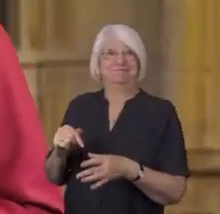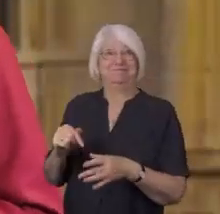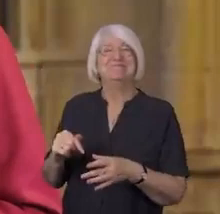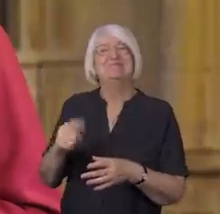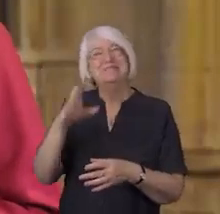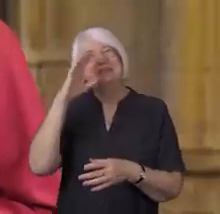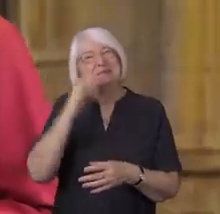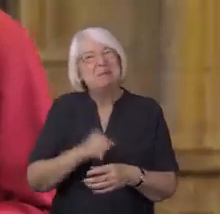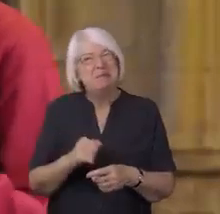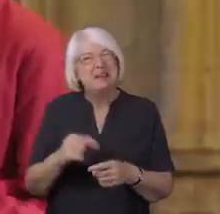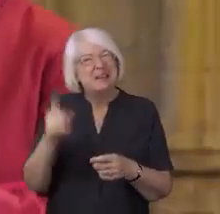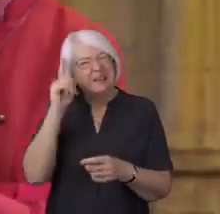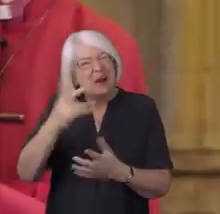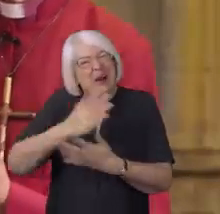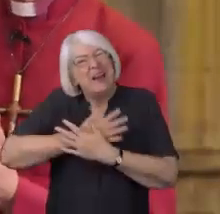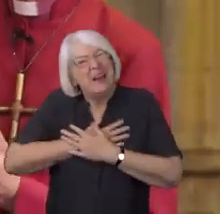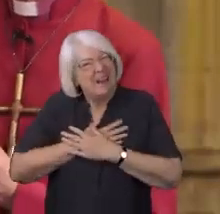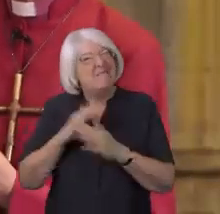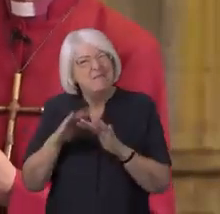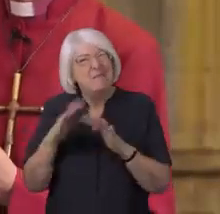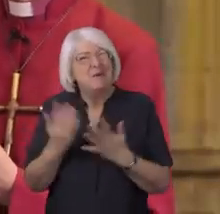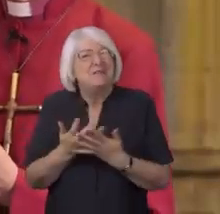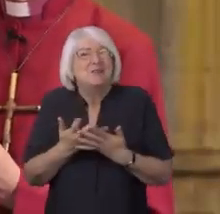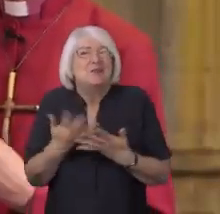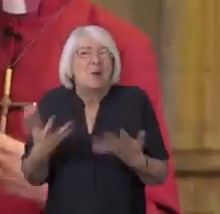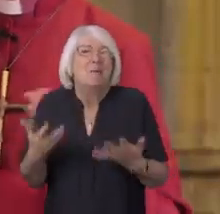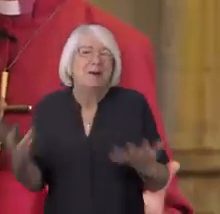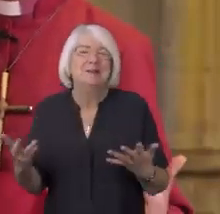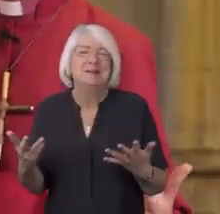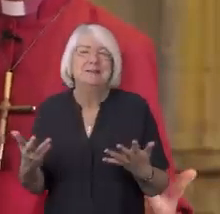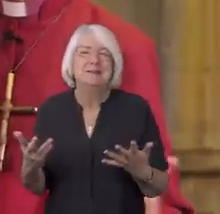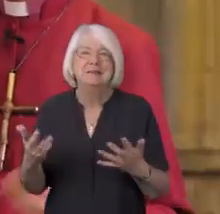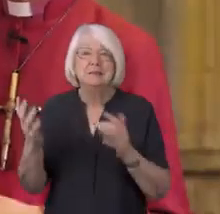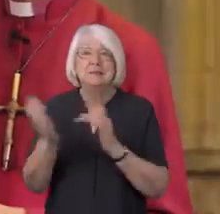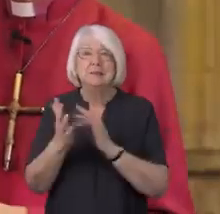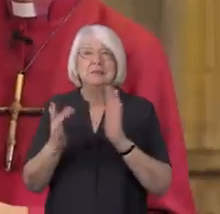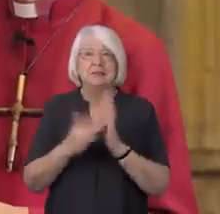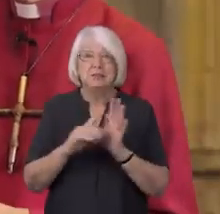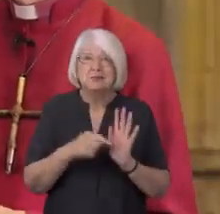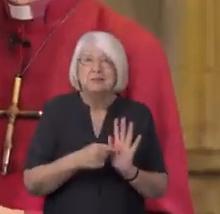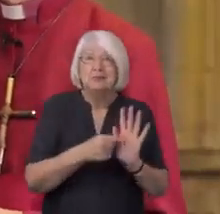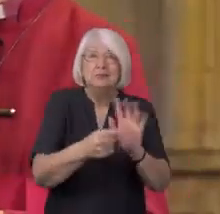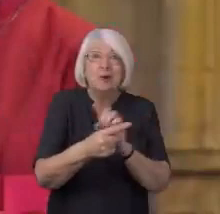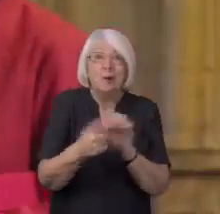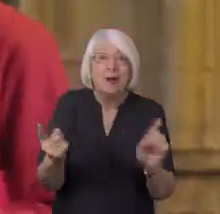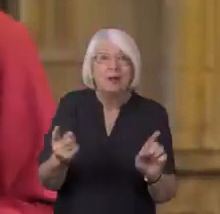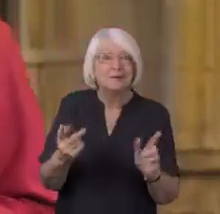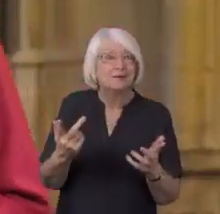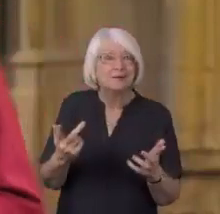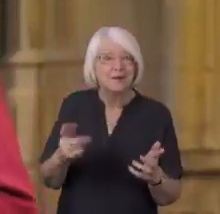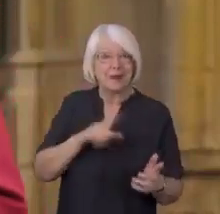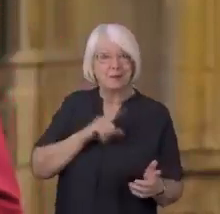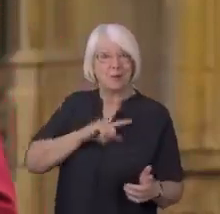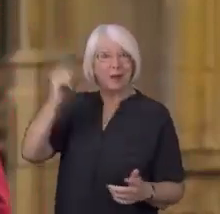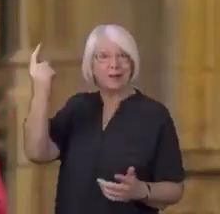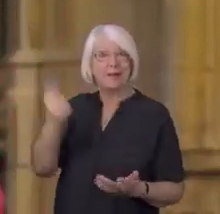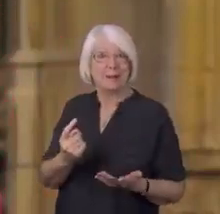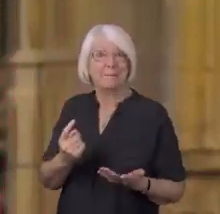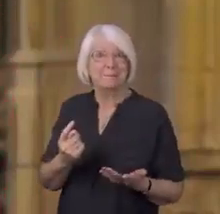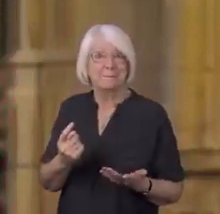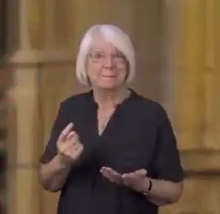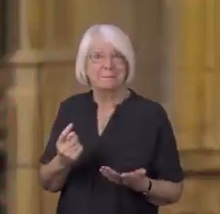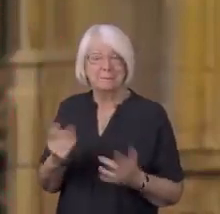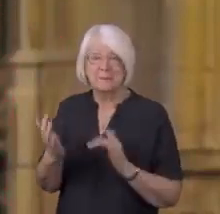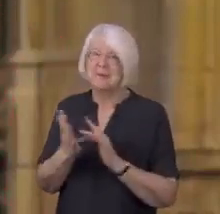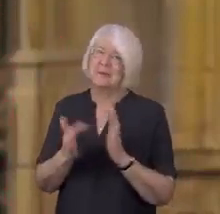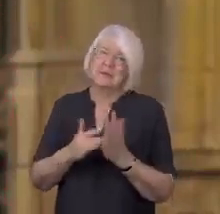loved the world so much that Jesus came into the world to show us what God's love is like. Jesus loved us so much that